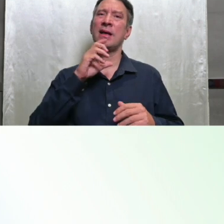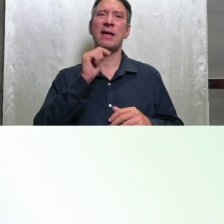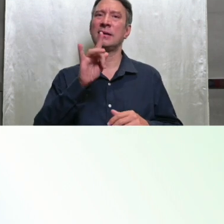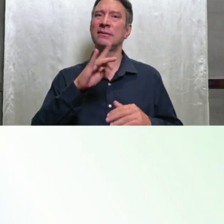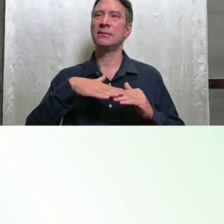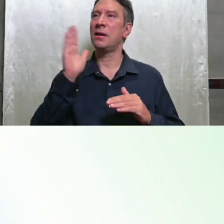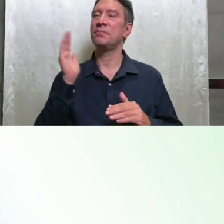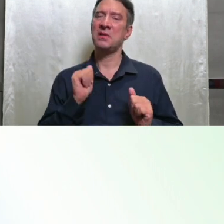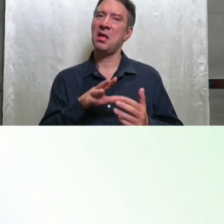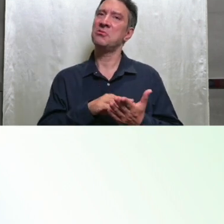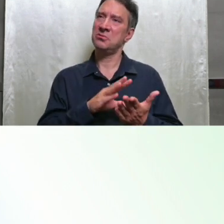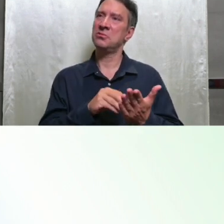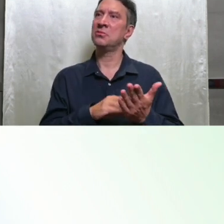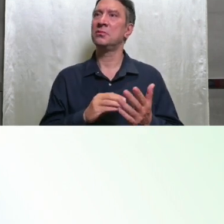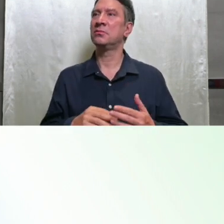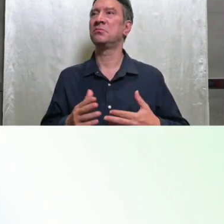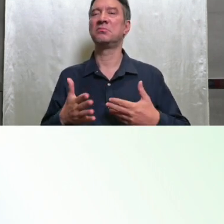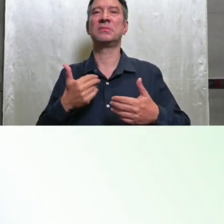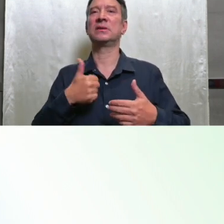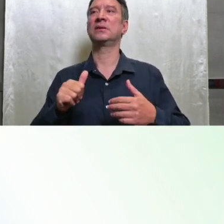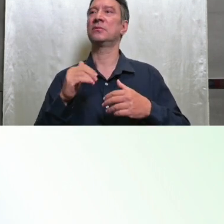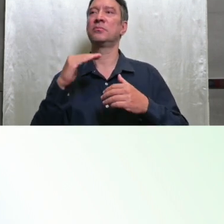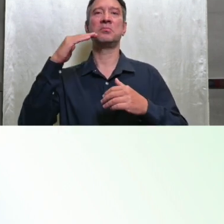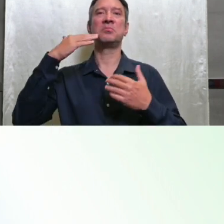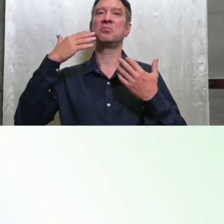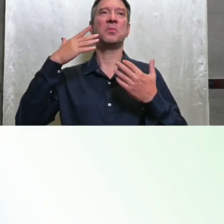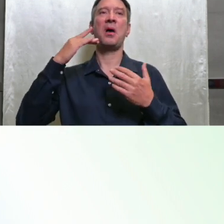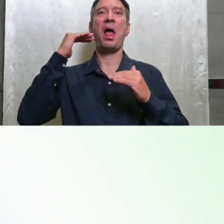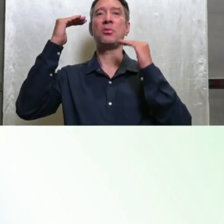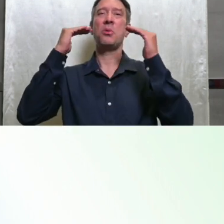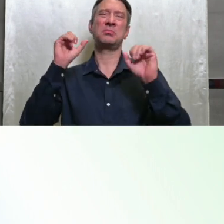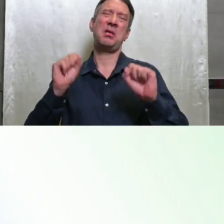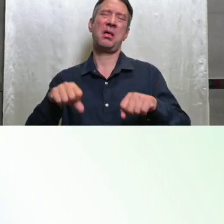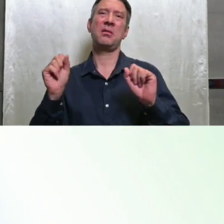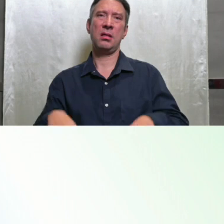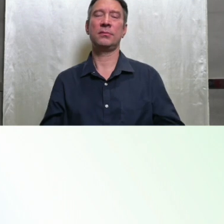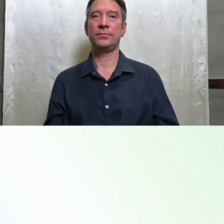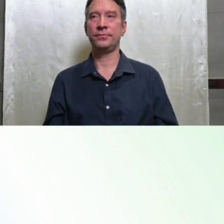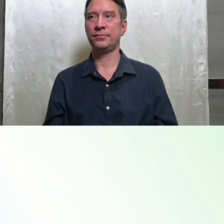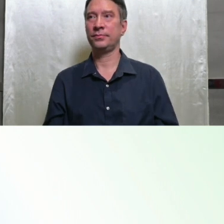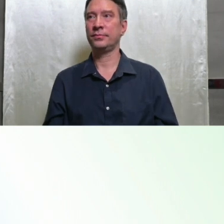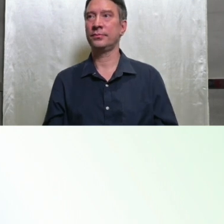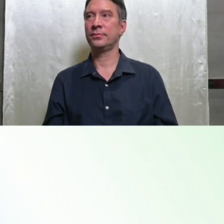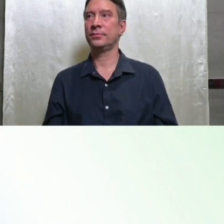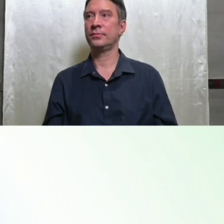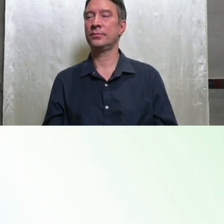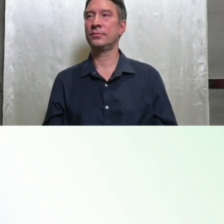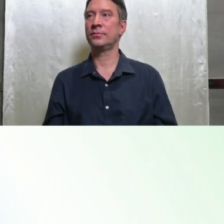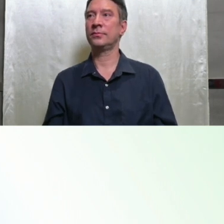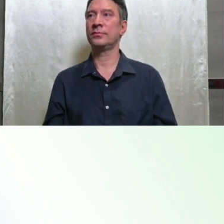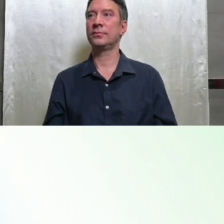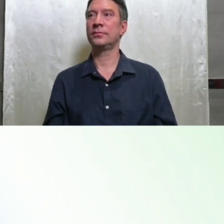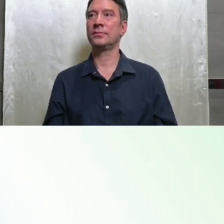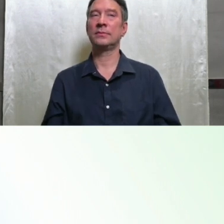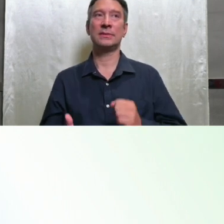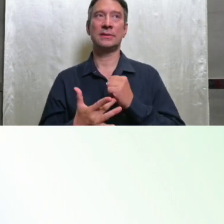Okay, and when I say emerging technology, these are jobs that are moving very fast and